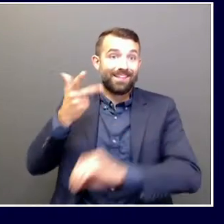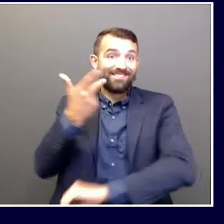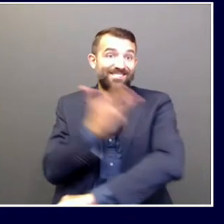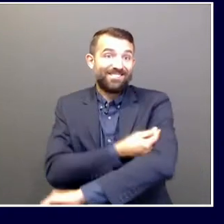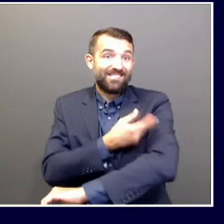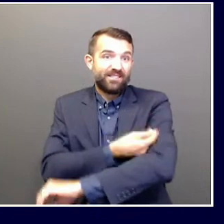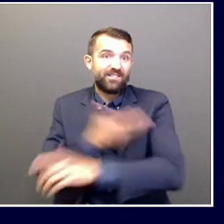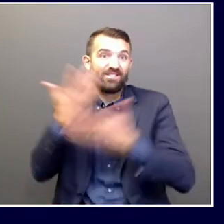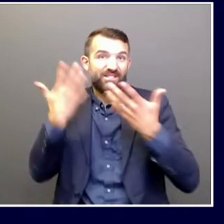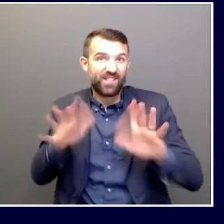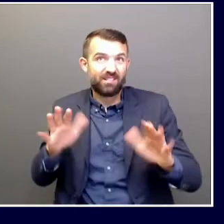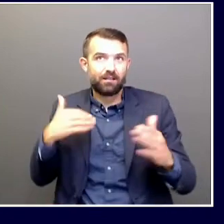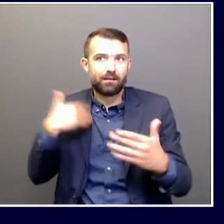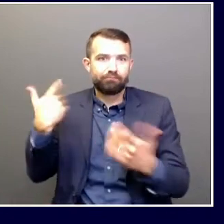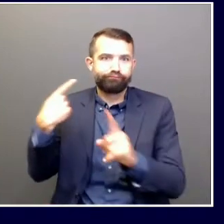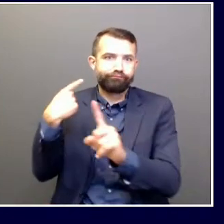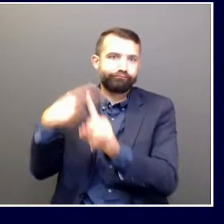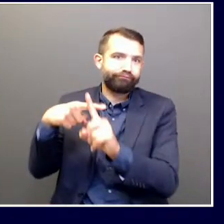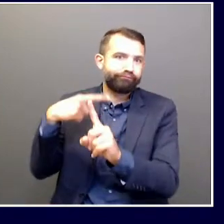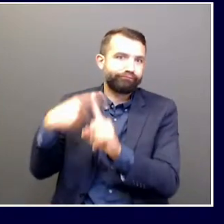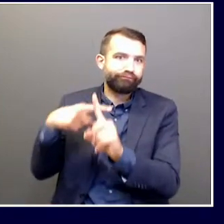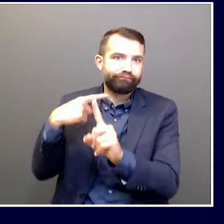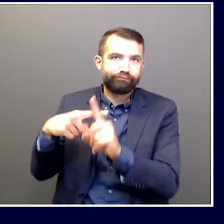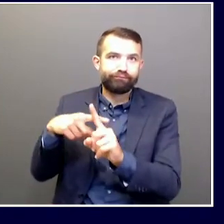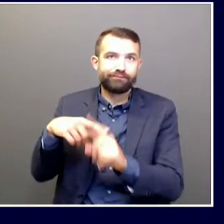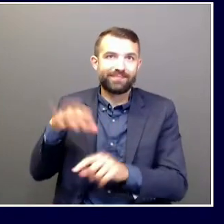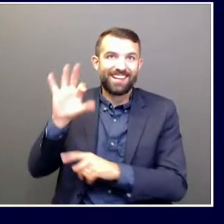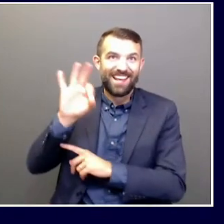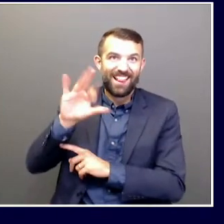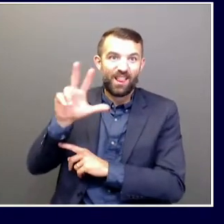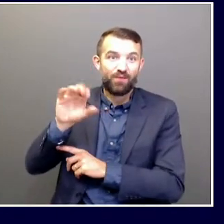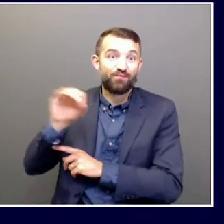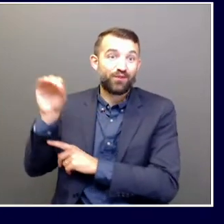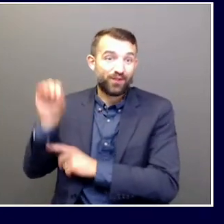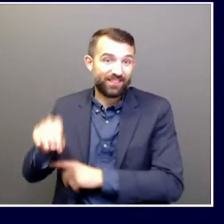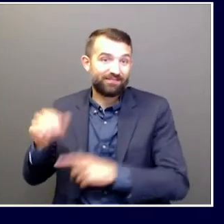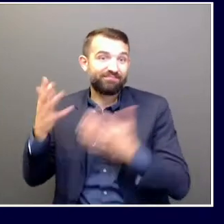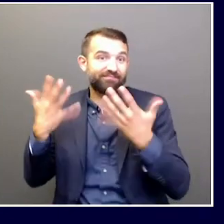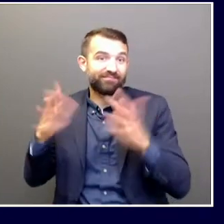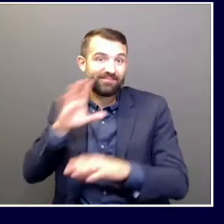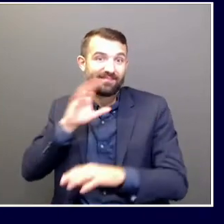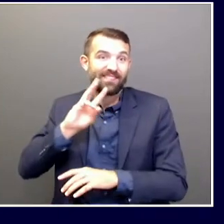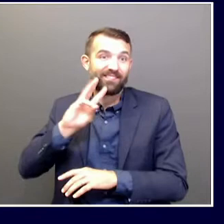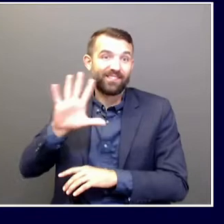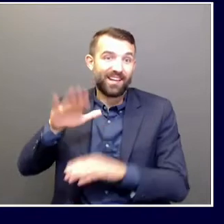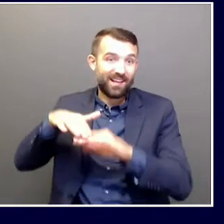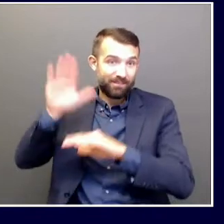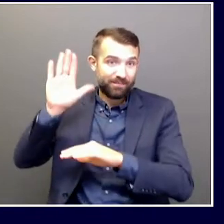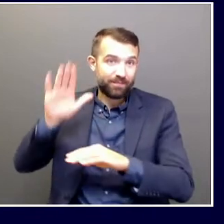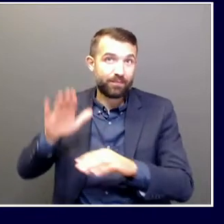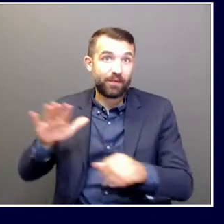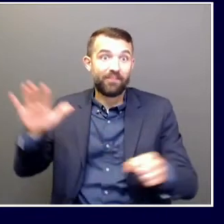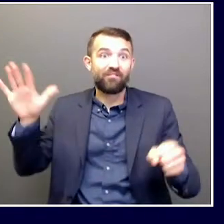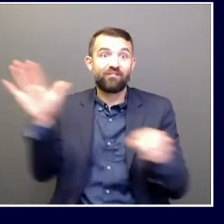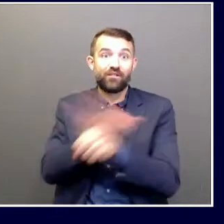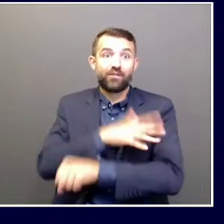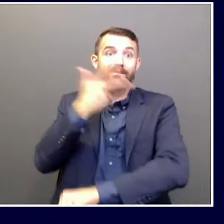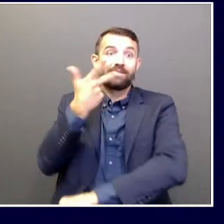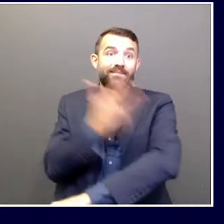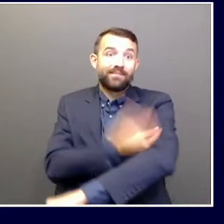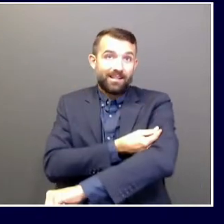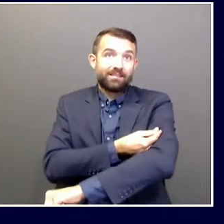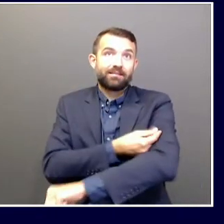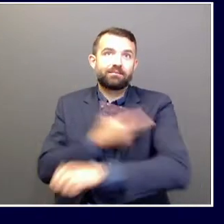93% of Maine people over the age of 65 are fully vaccinated, and